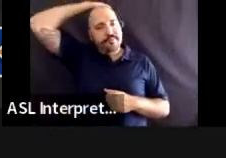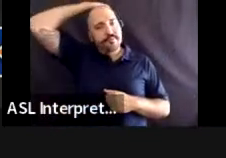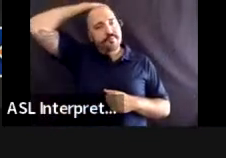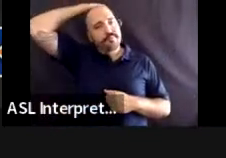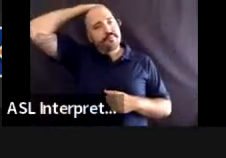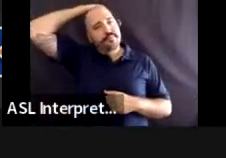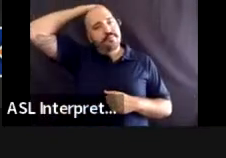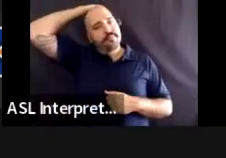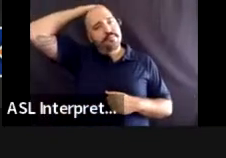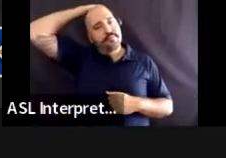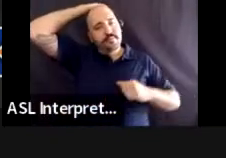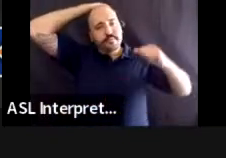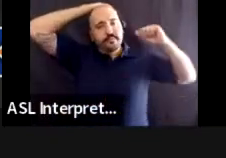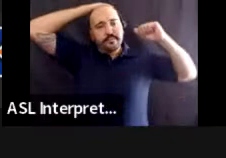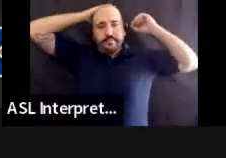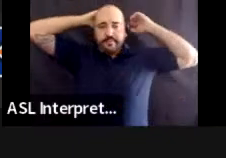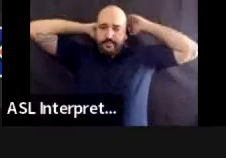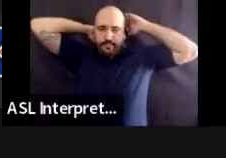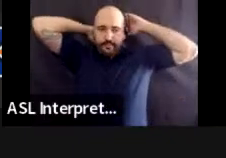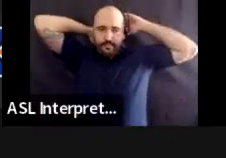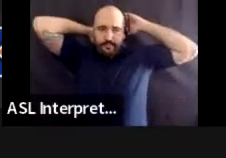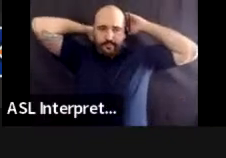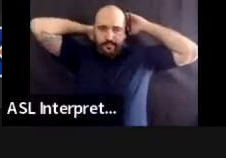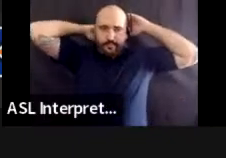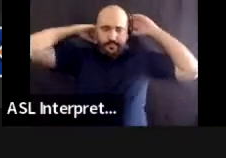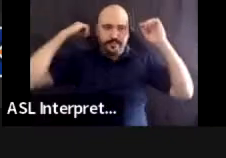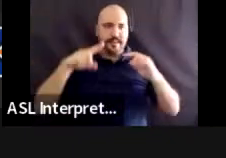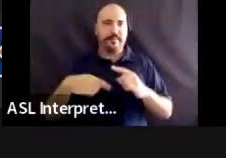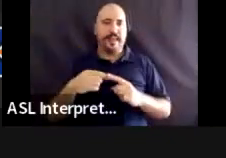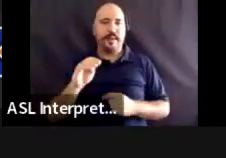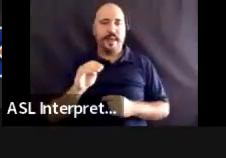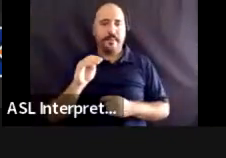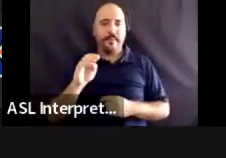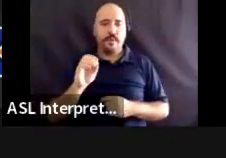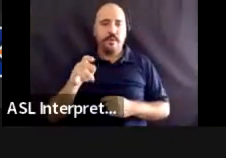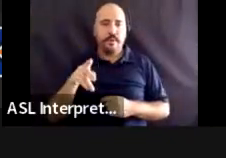all right, about MOPD.